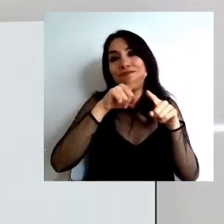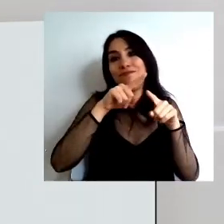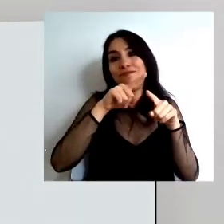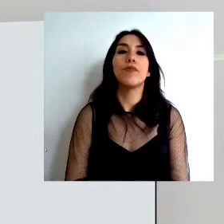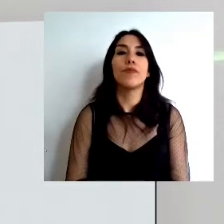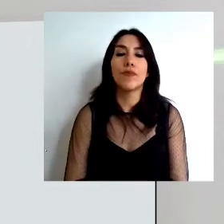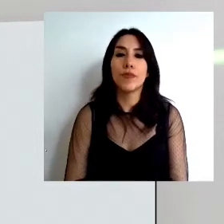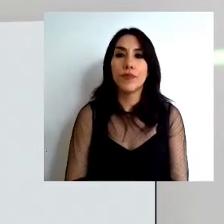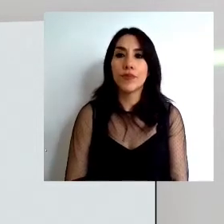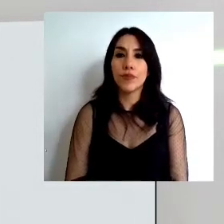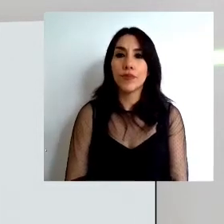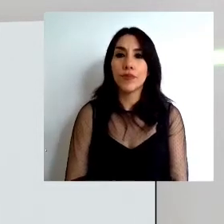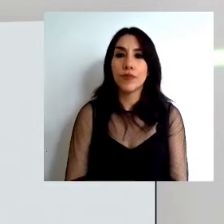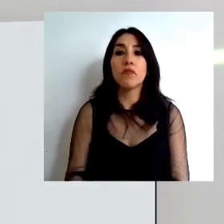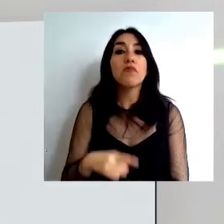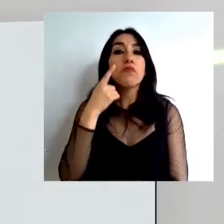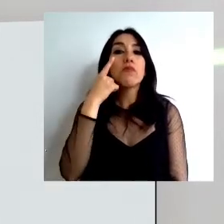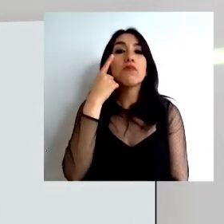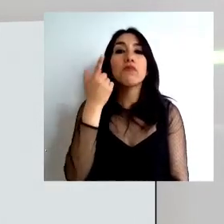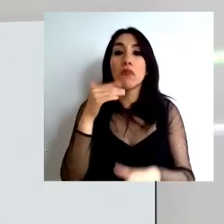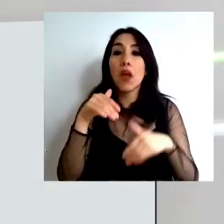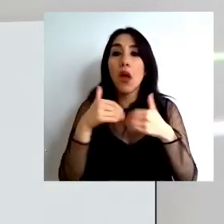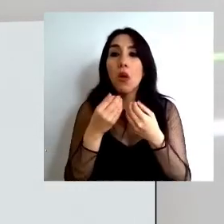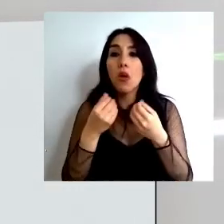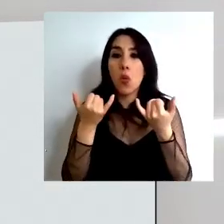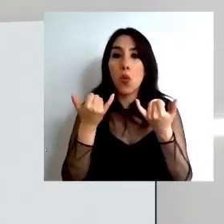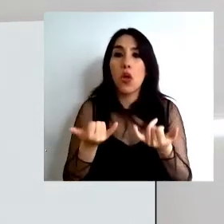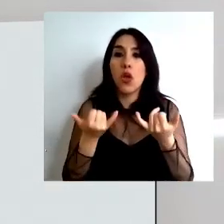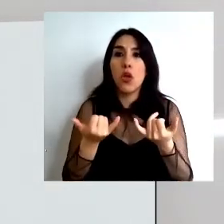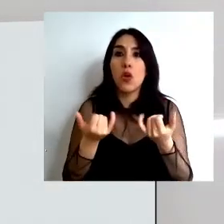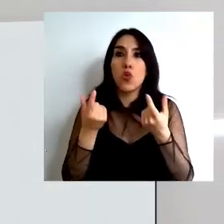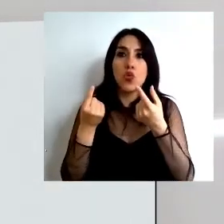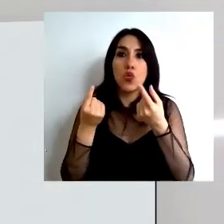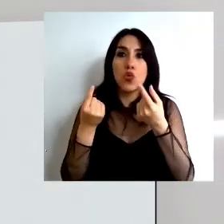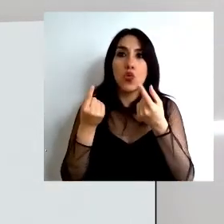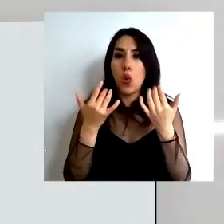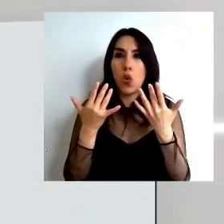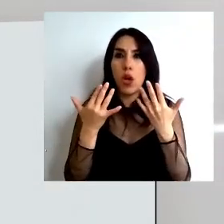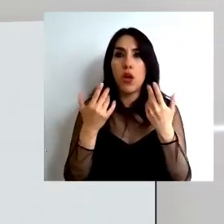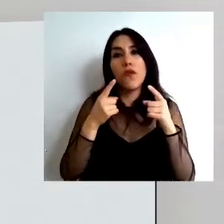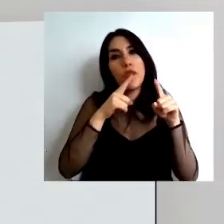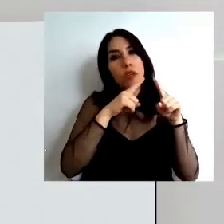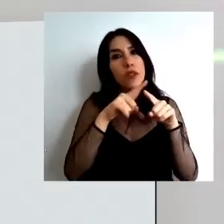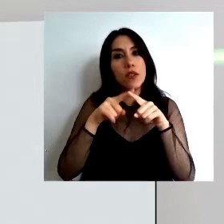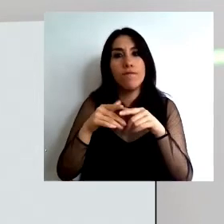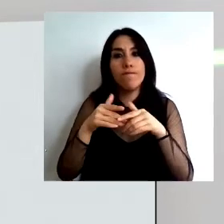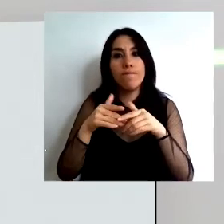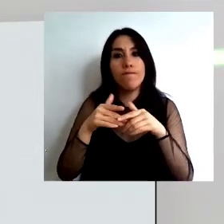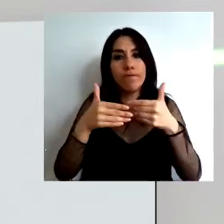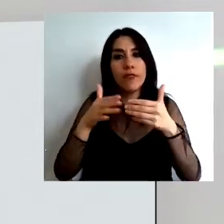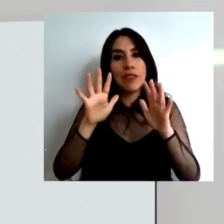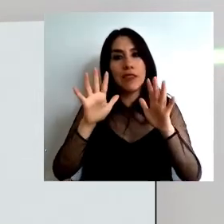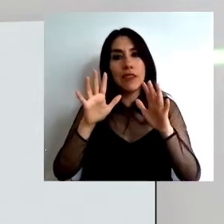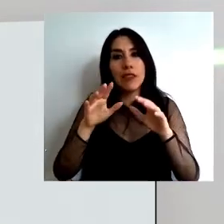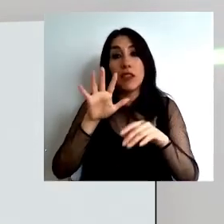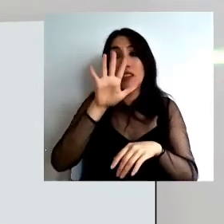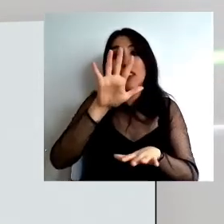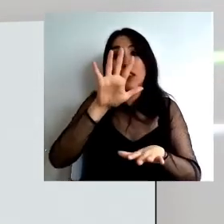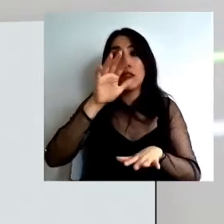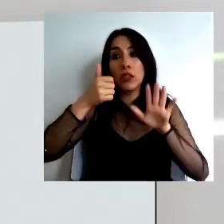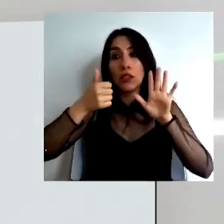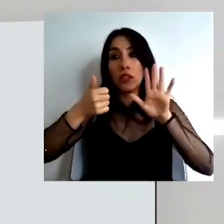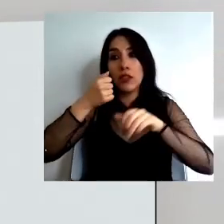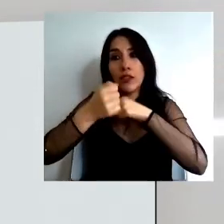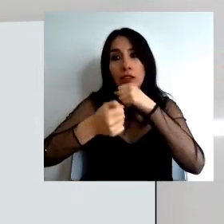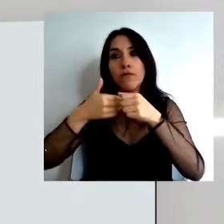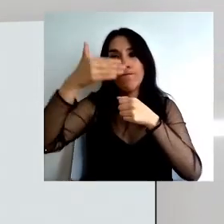I will do in 5-6 years. And you have give them the pictures and the vision.